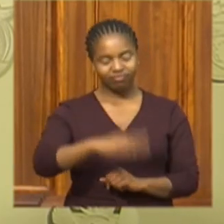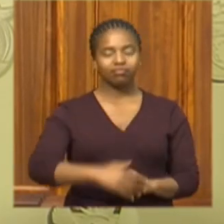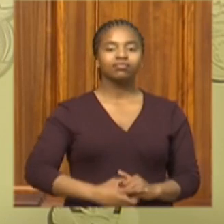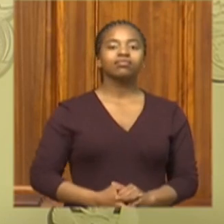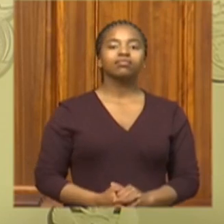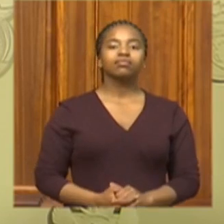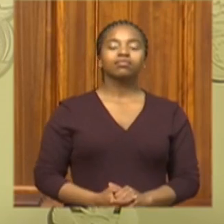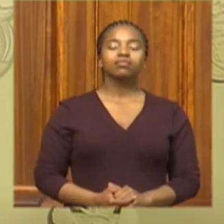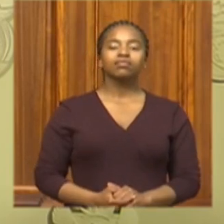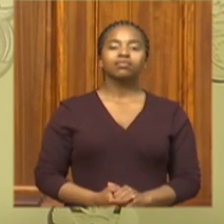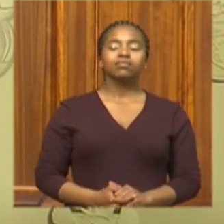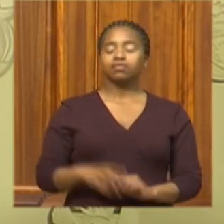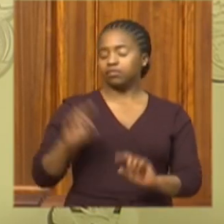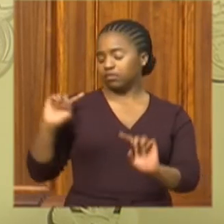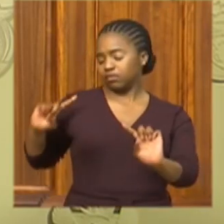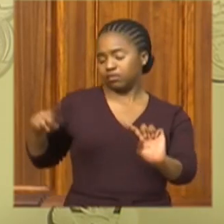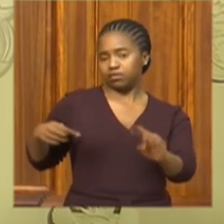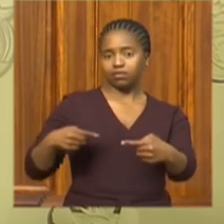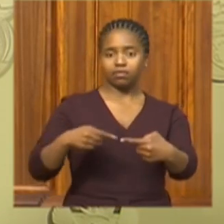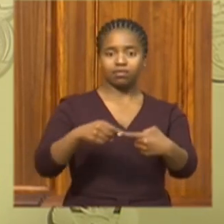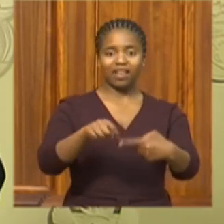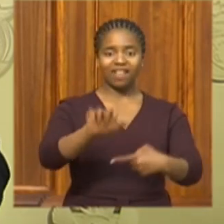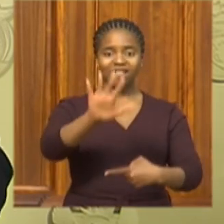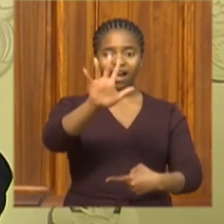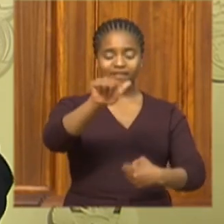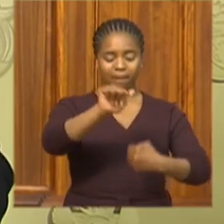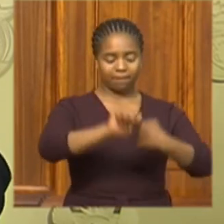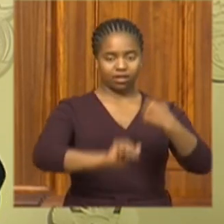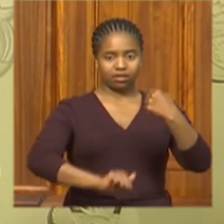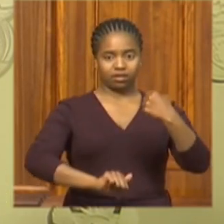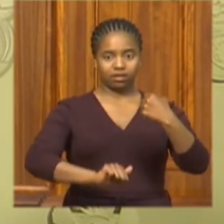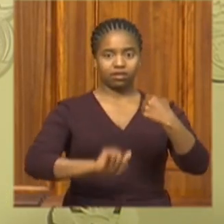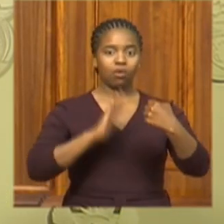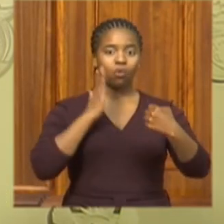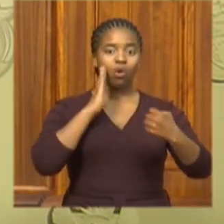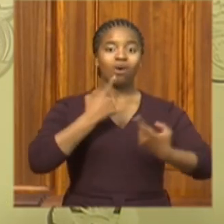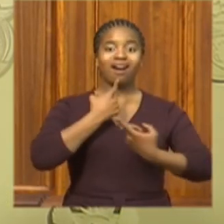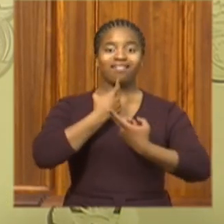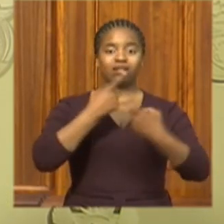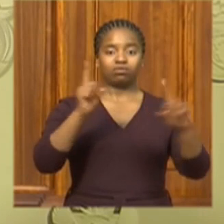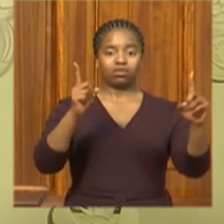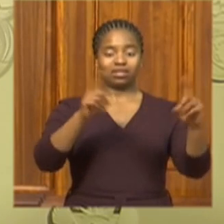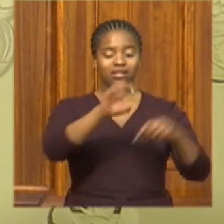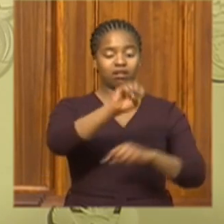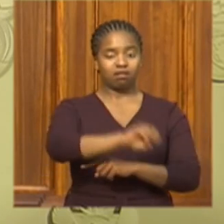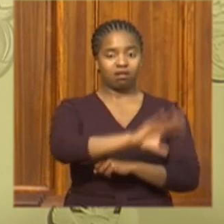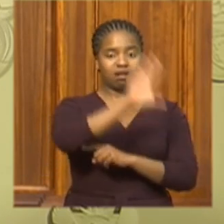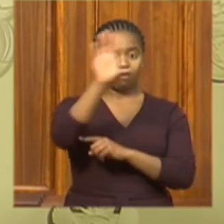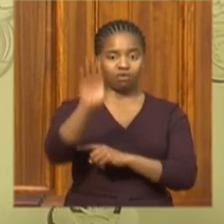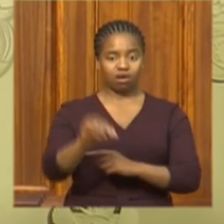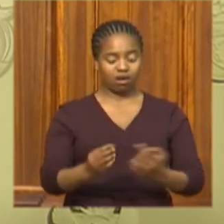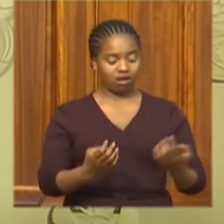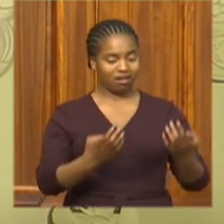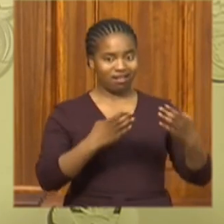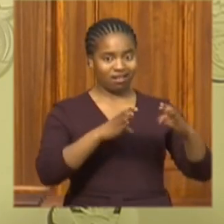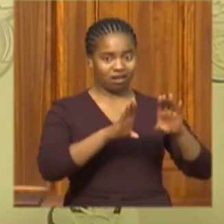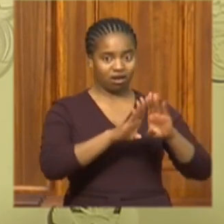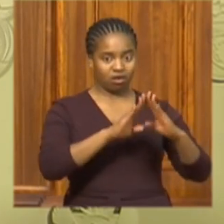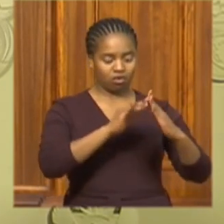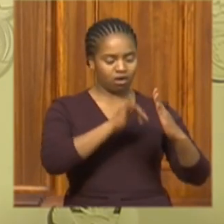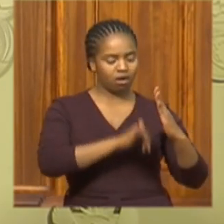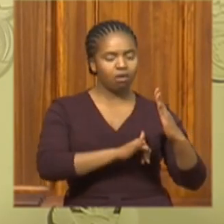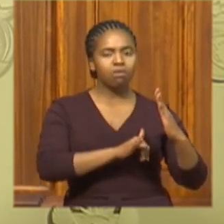It has been 5 months since we declared a national state of disaster to combat the